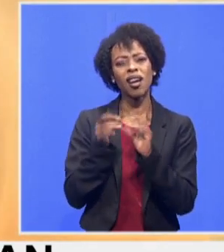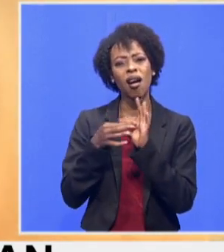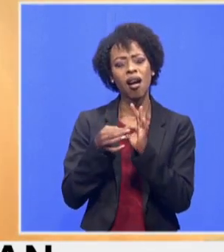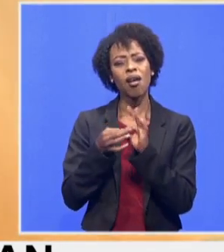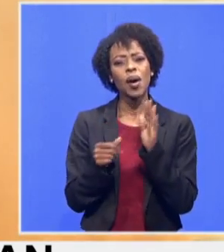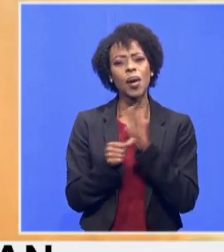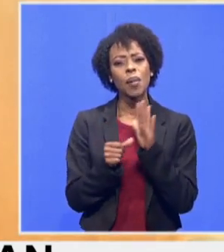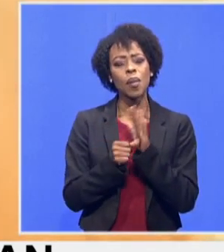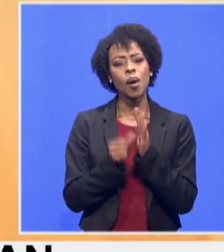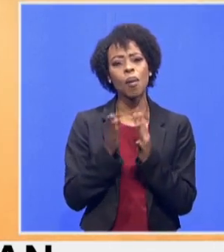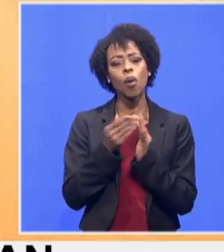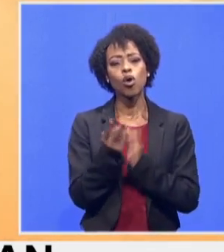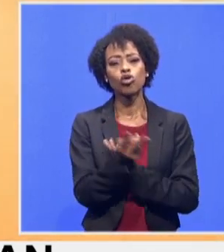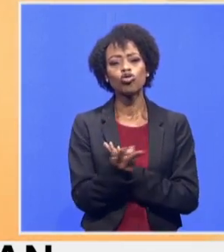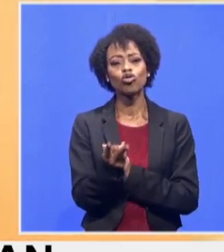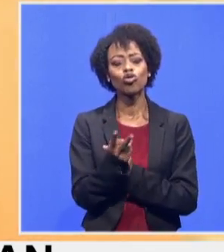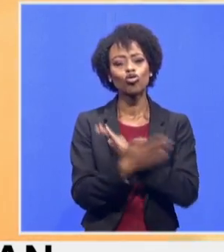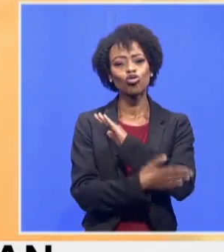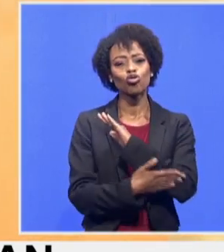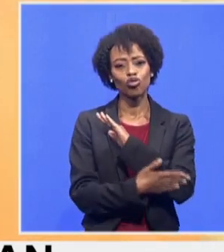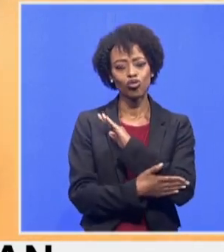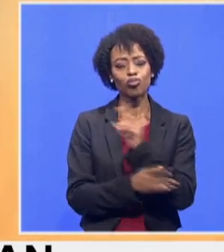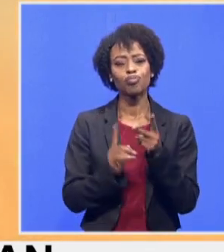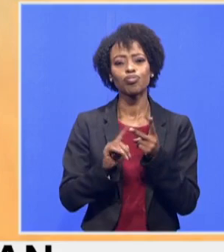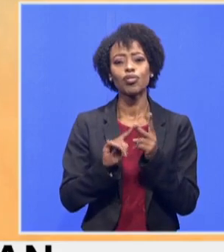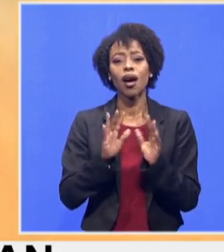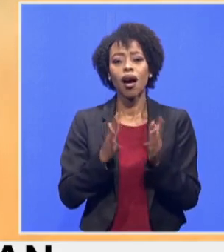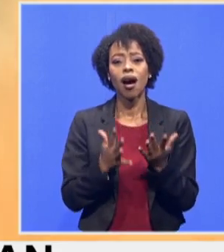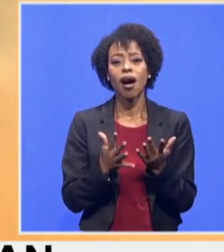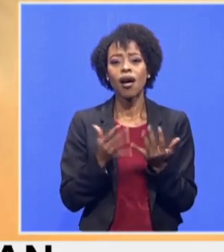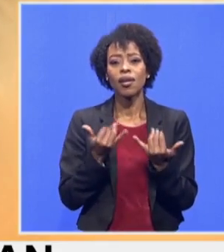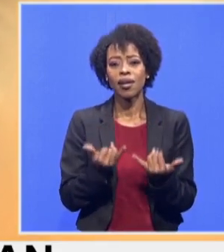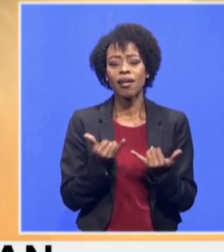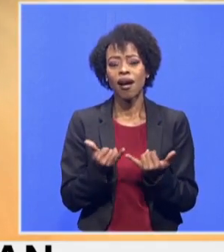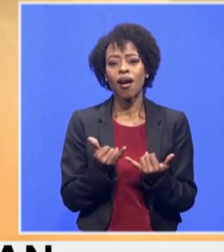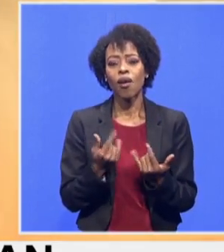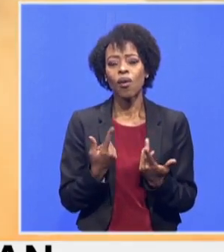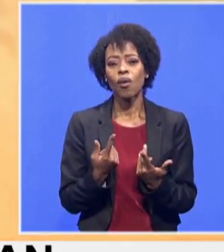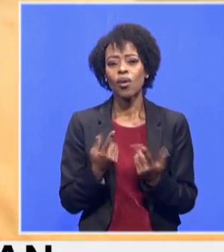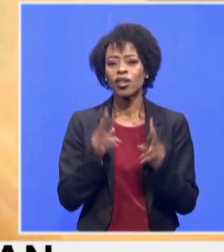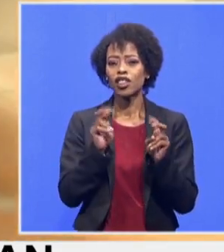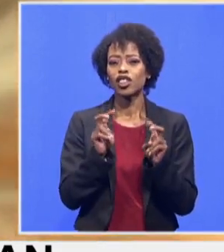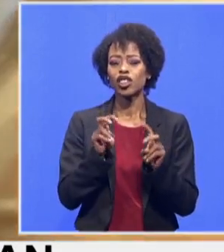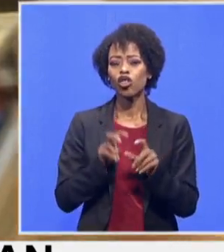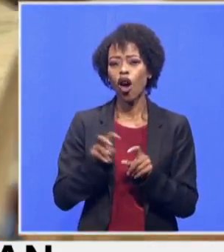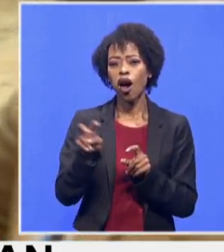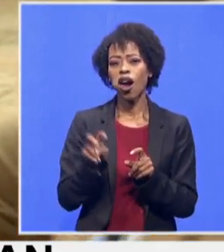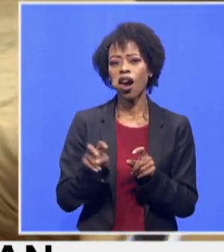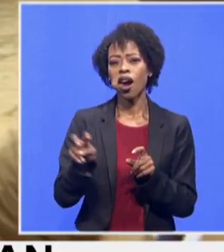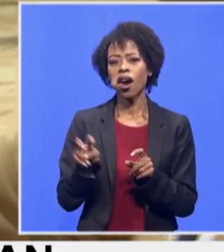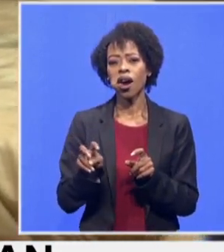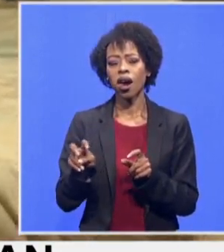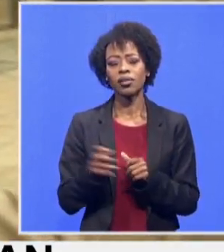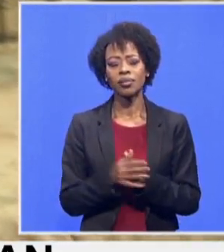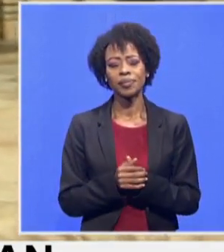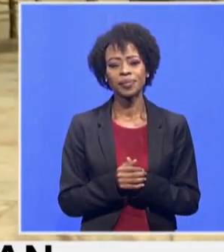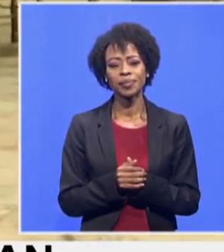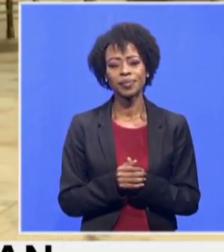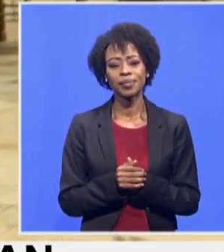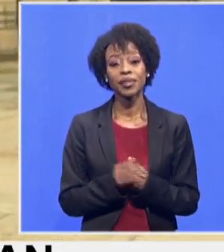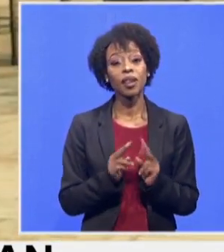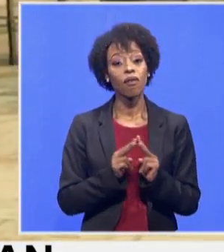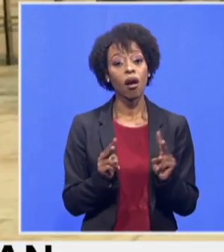between these two countries and how it translates to issues of immigration as well. Well, it is